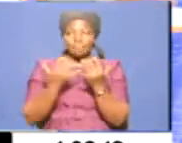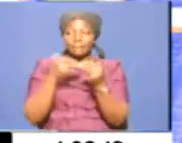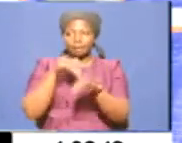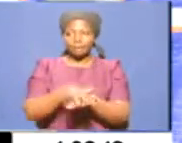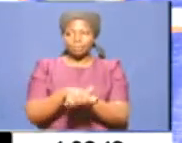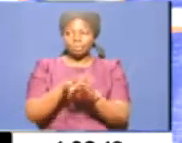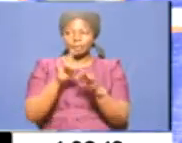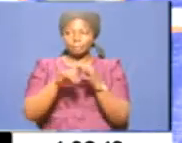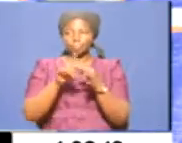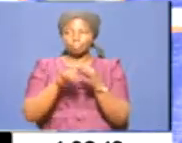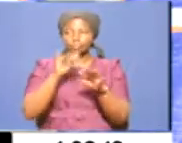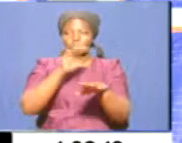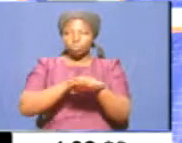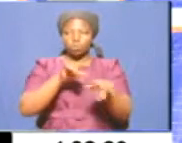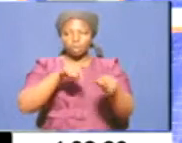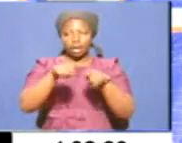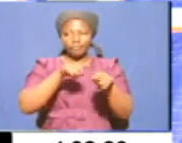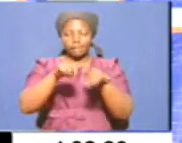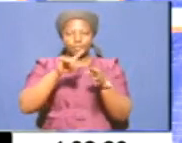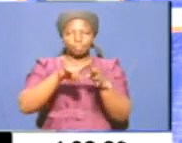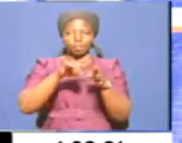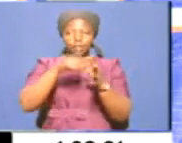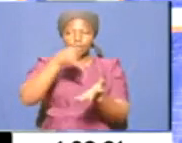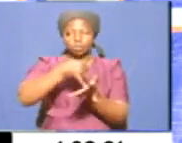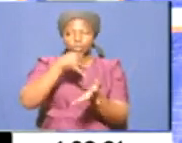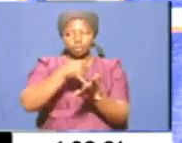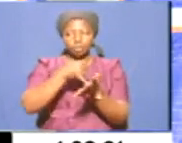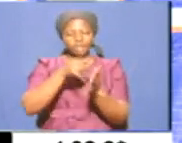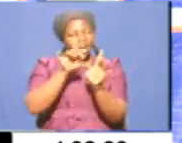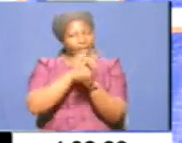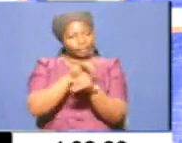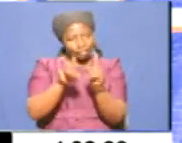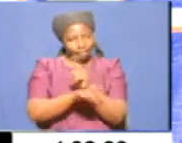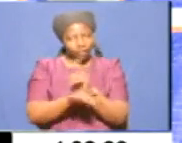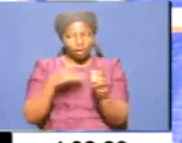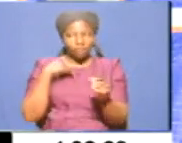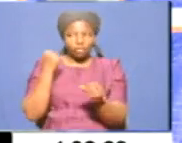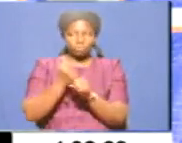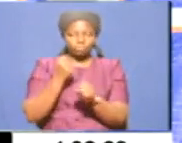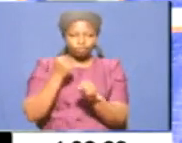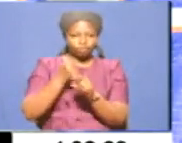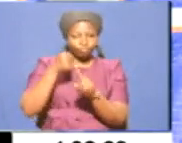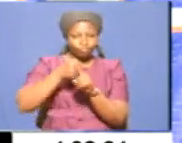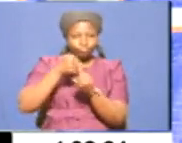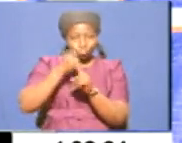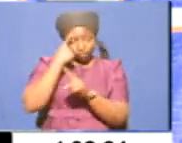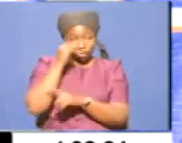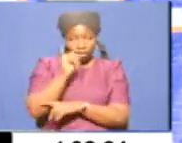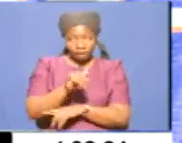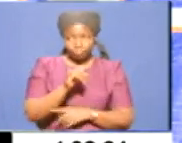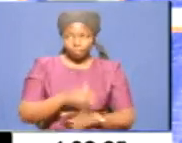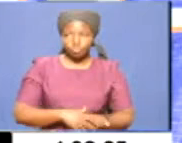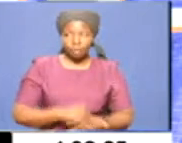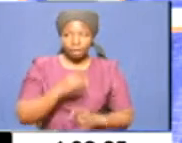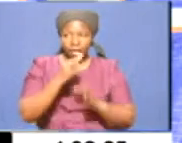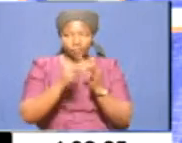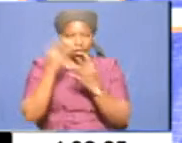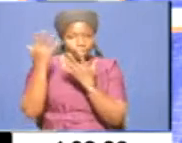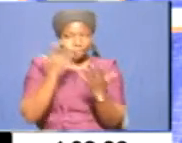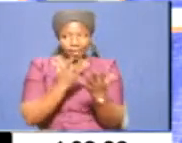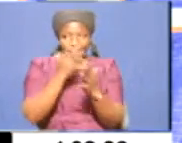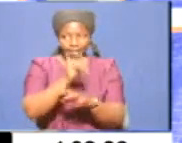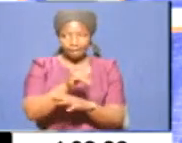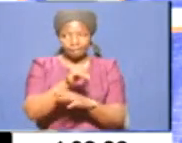inclusivity, everything, he has fought for it. If you believe in it, and he is the only one who has been fighting for it, who